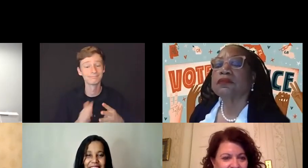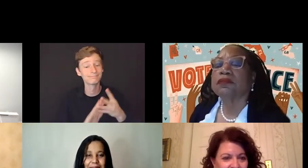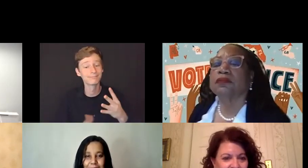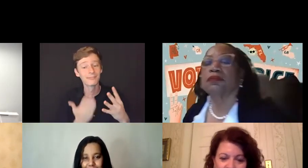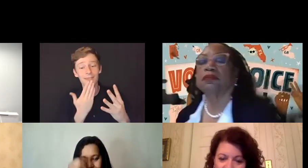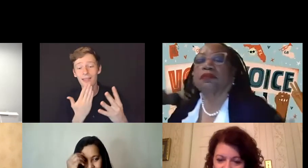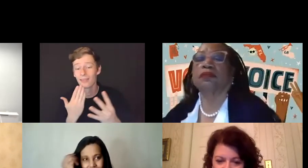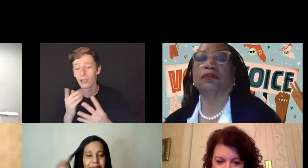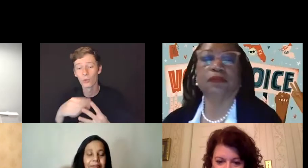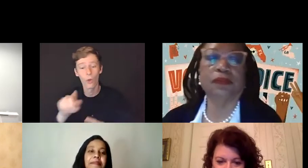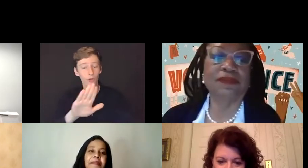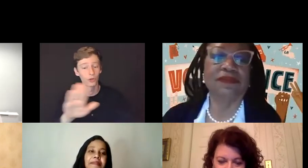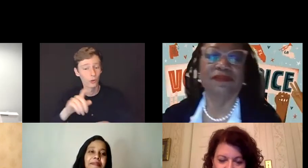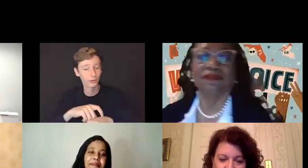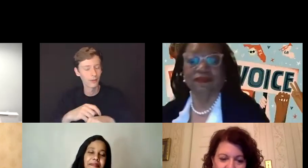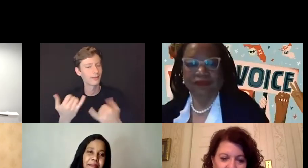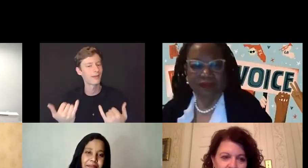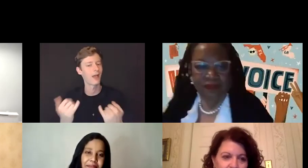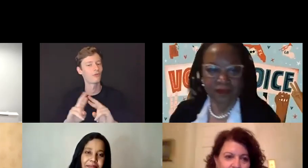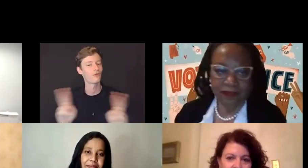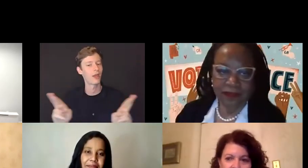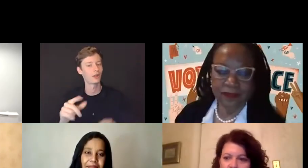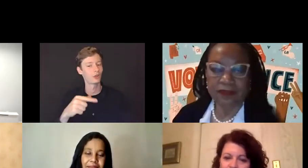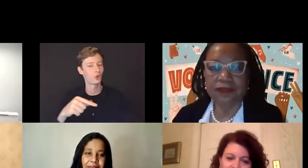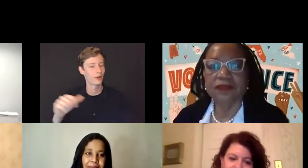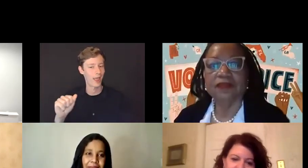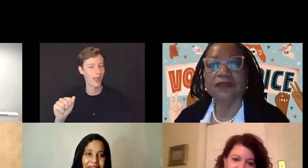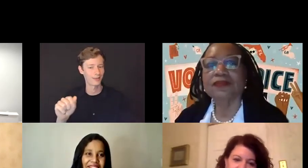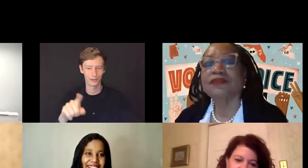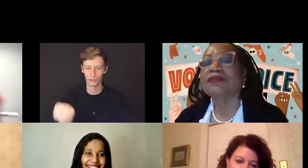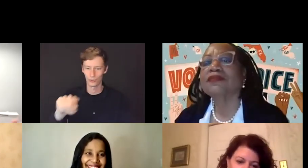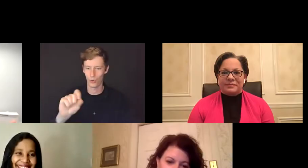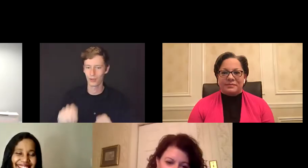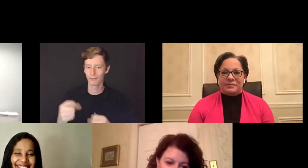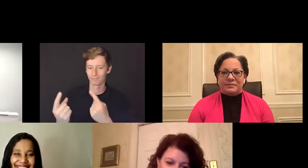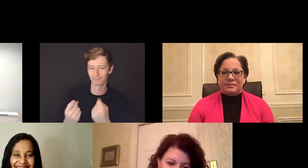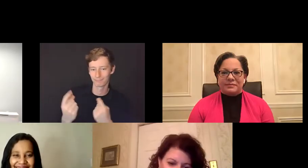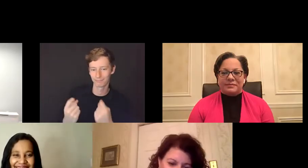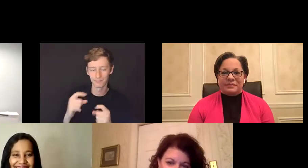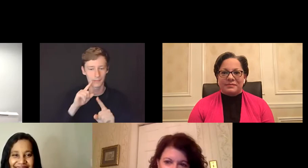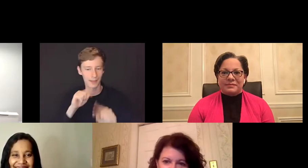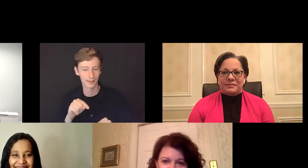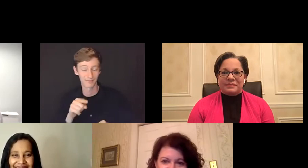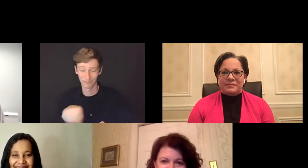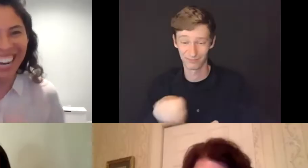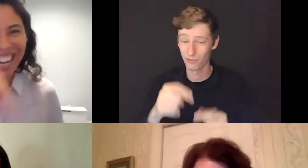now to the question and answer section. And I invite you all to say, we got a lot of questions, but I also know y'all are